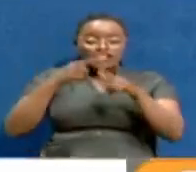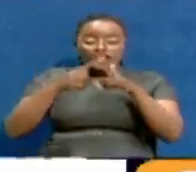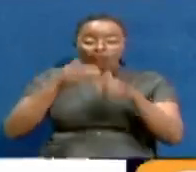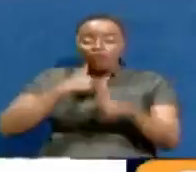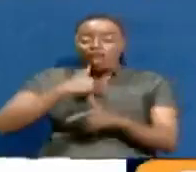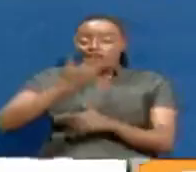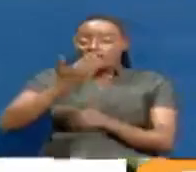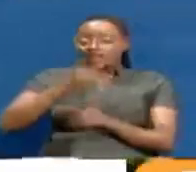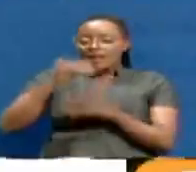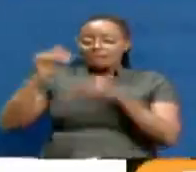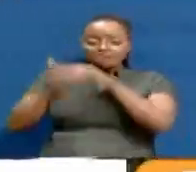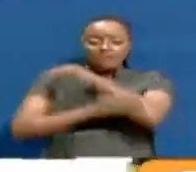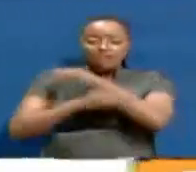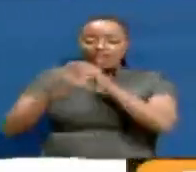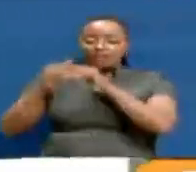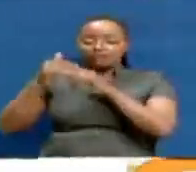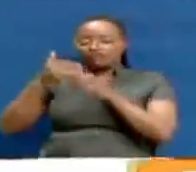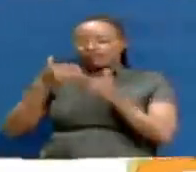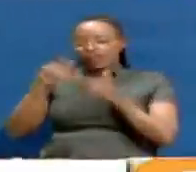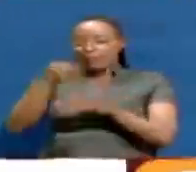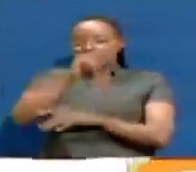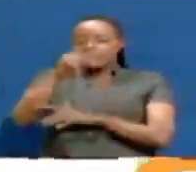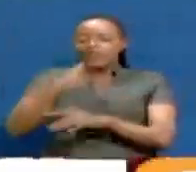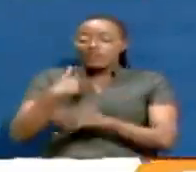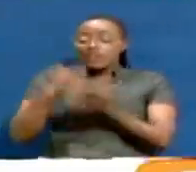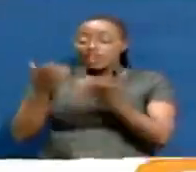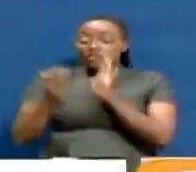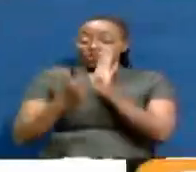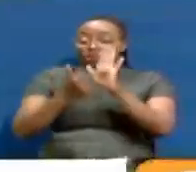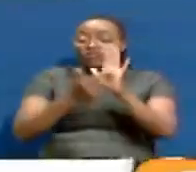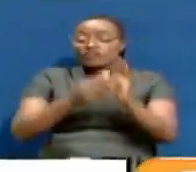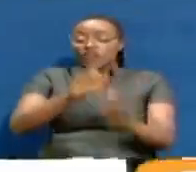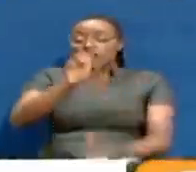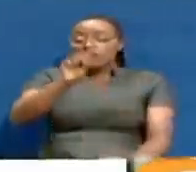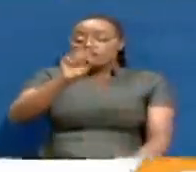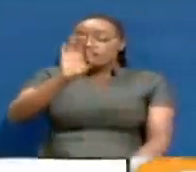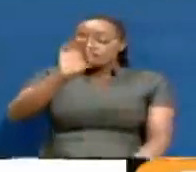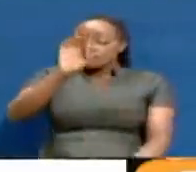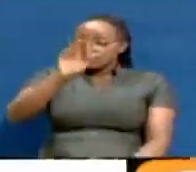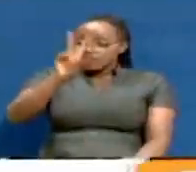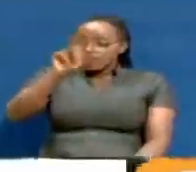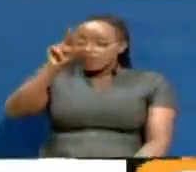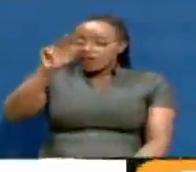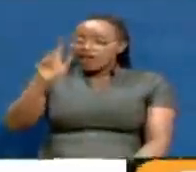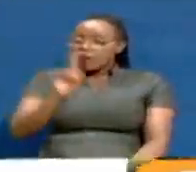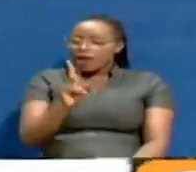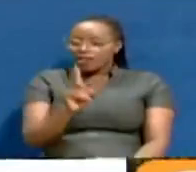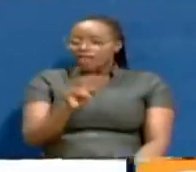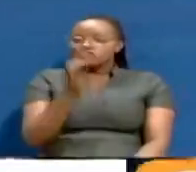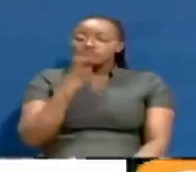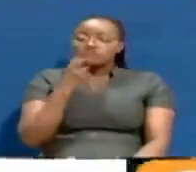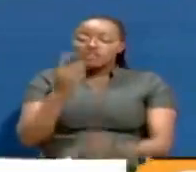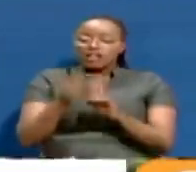terrible mistake. The Kenyan golfers still have another chance to showcase themselves at the Savannah Classic that tees off on Tuesday,